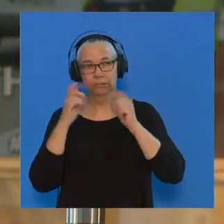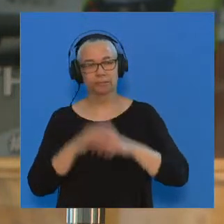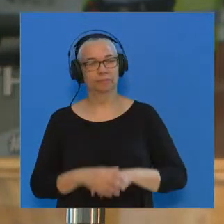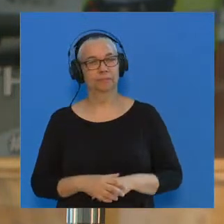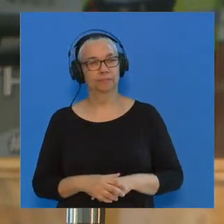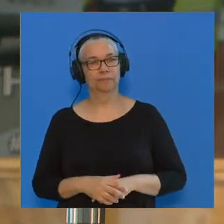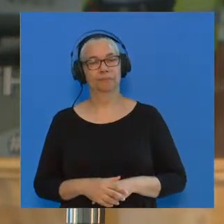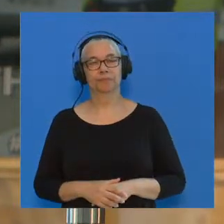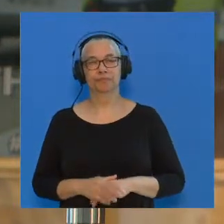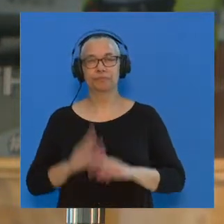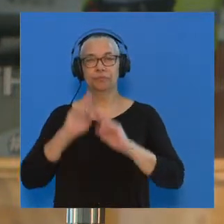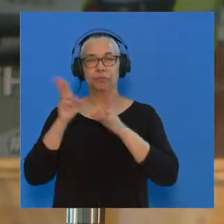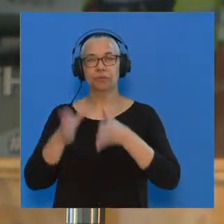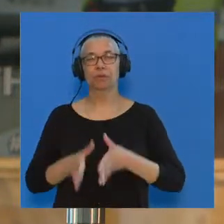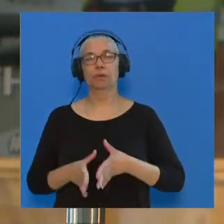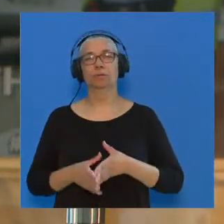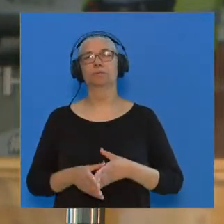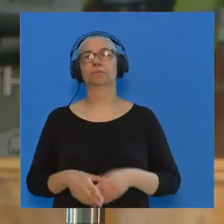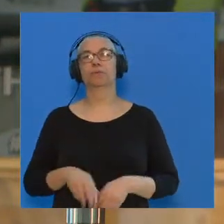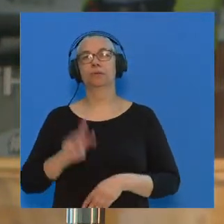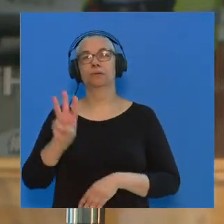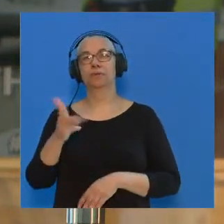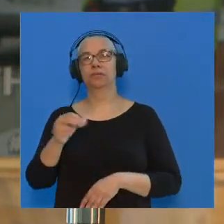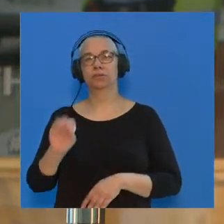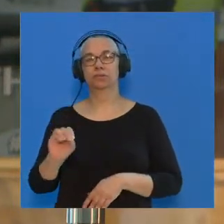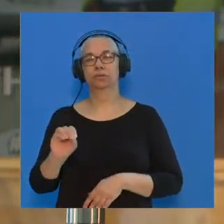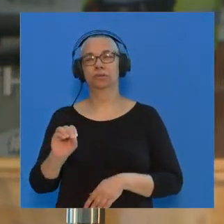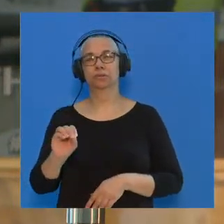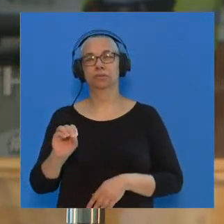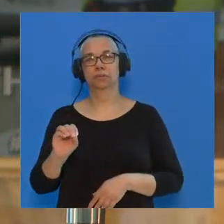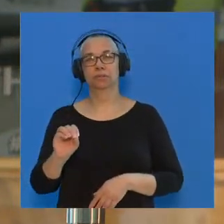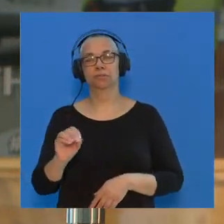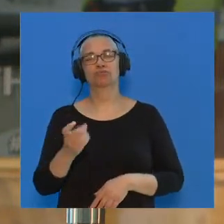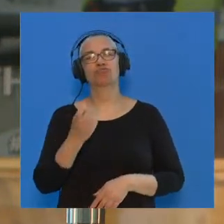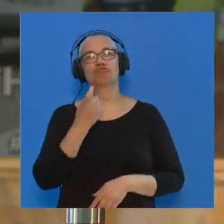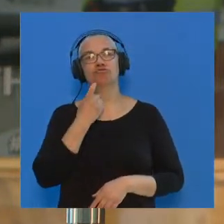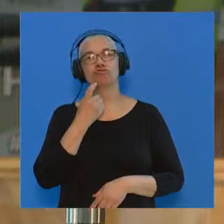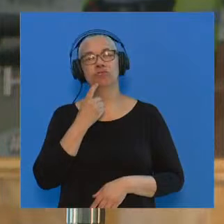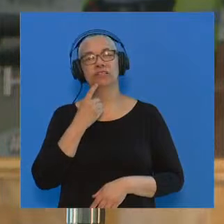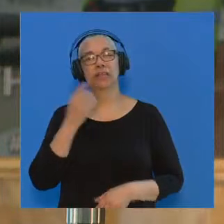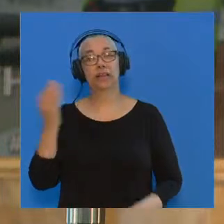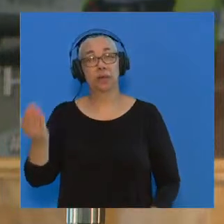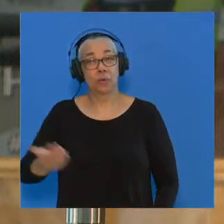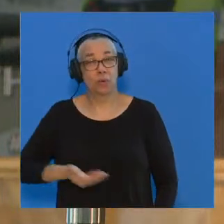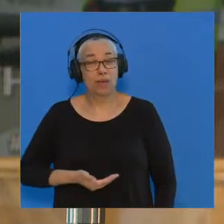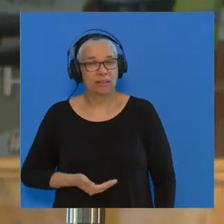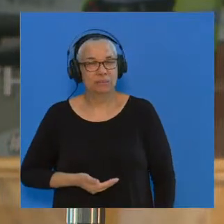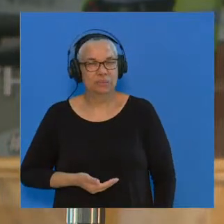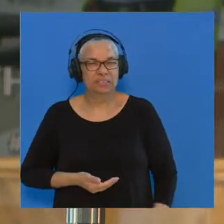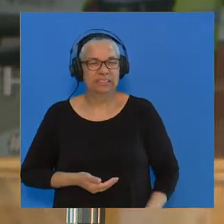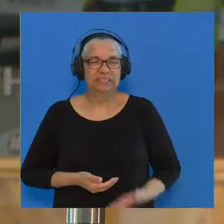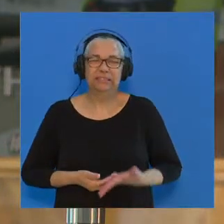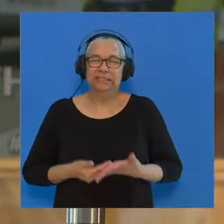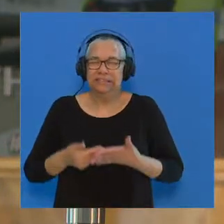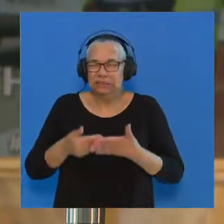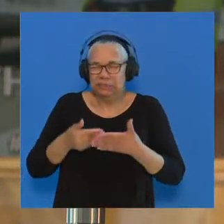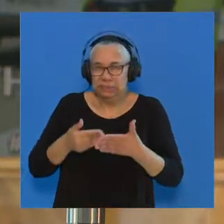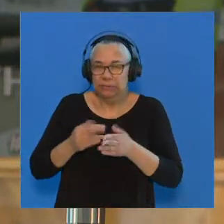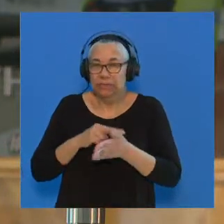Okay. The World Health Organization recently welcomed the preliminary results